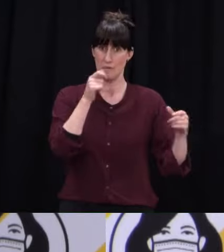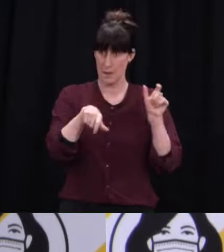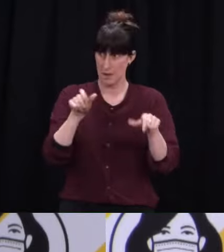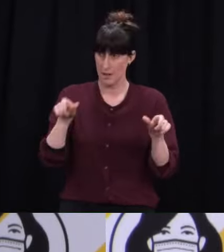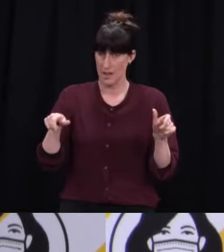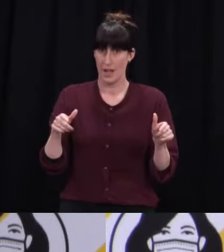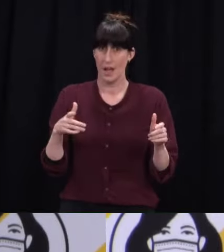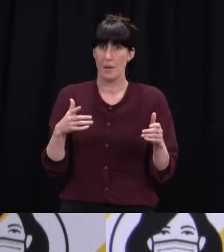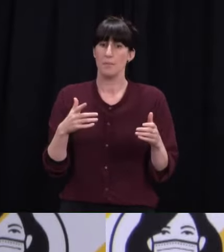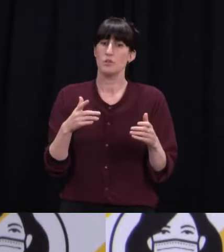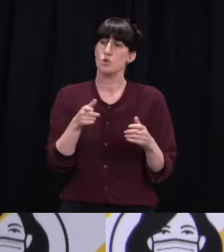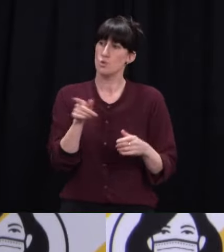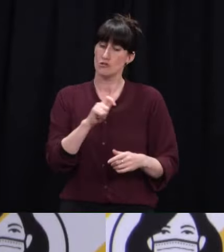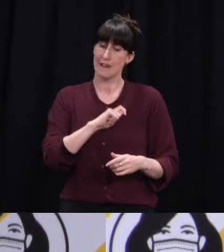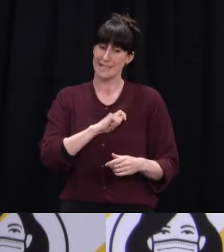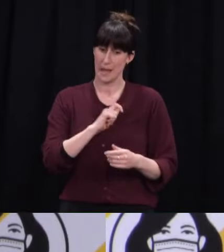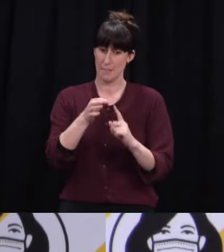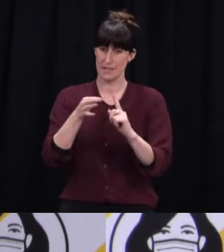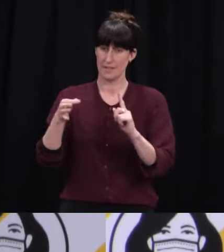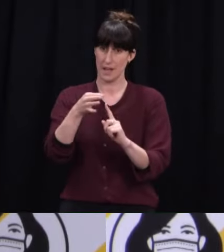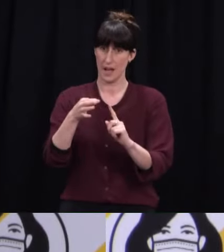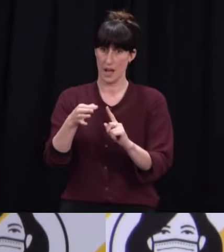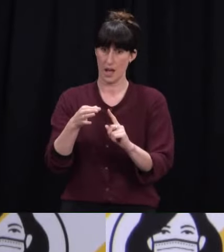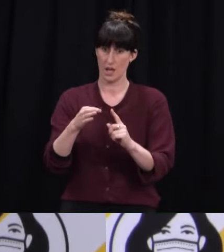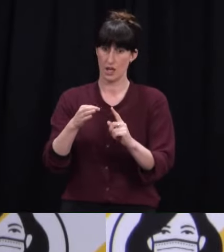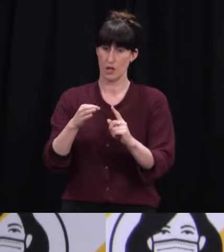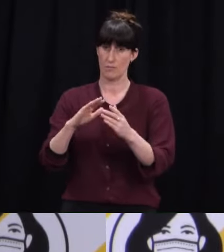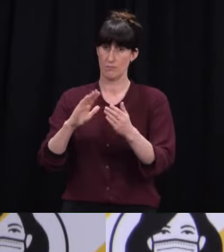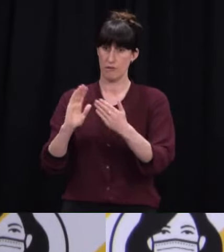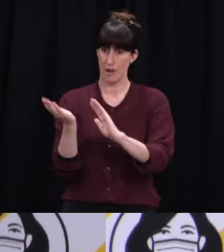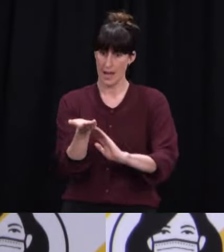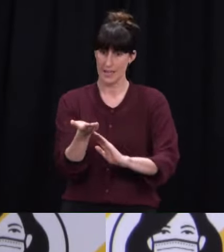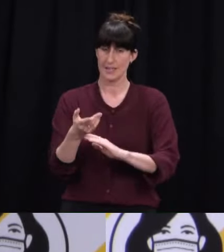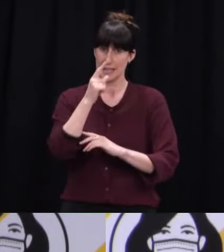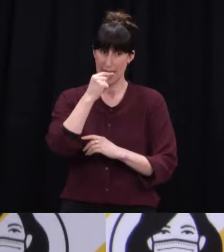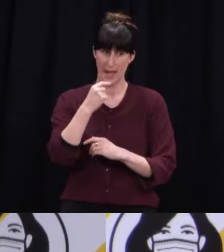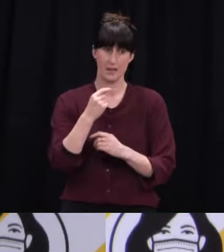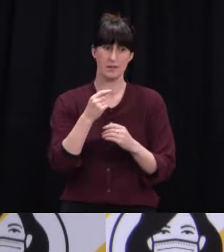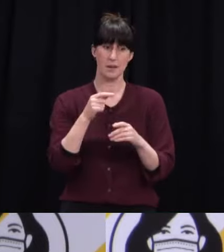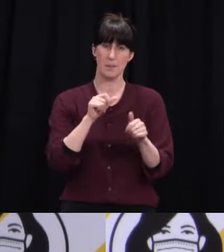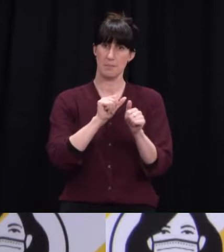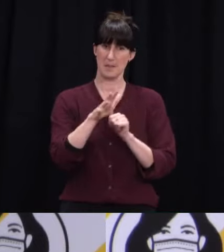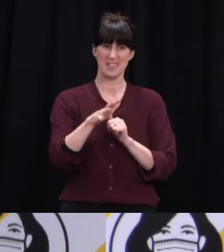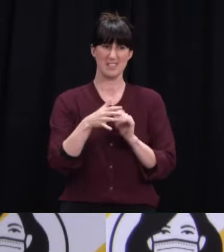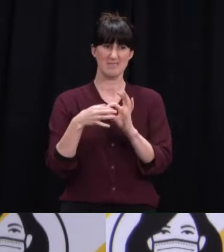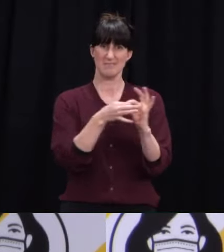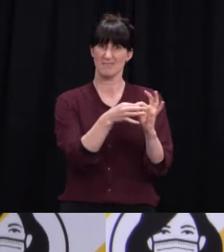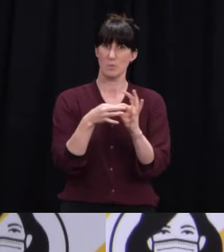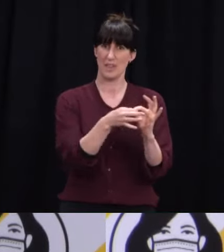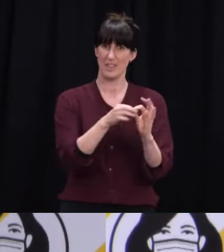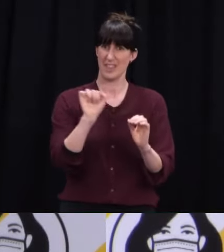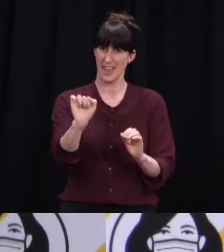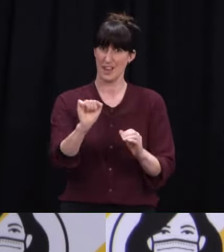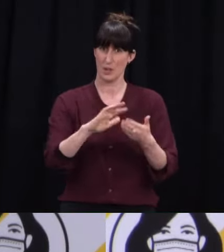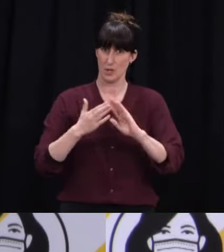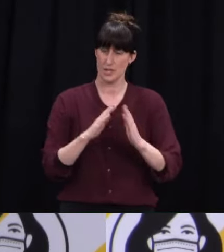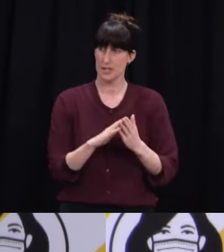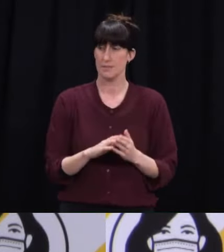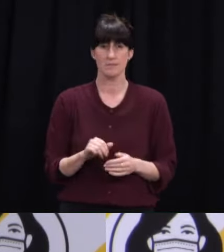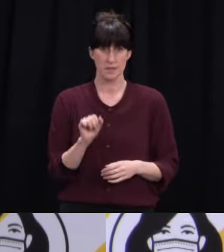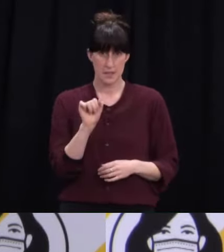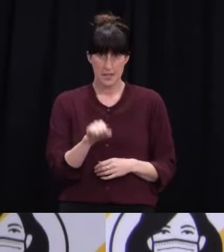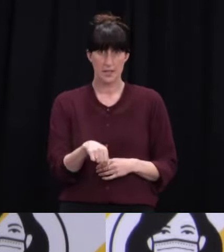way that they know how? Oh, I can absolutely confirm that we have good relationships with our Pacific health providers, our Māori health providers, and that